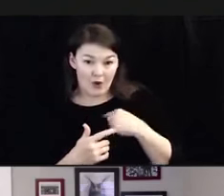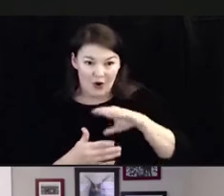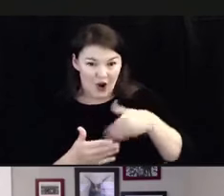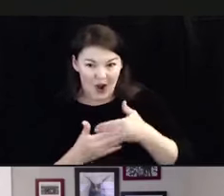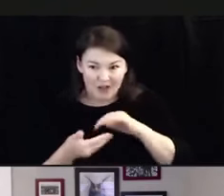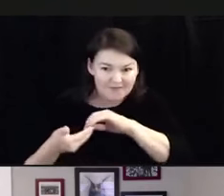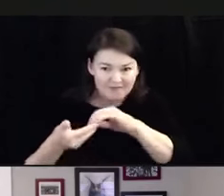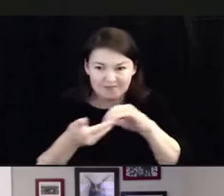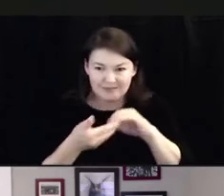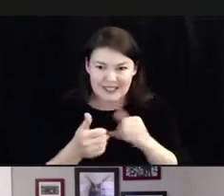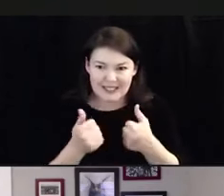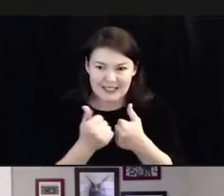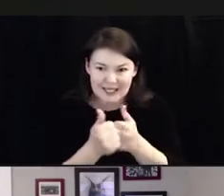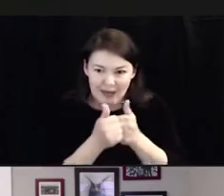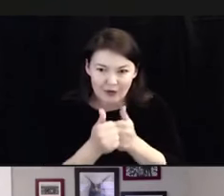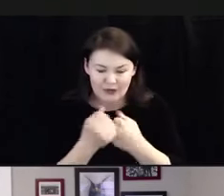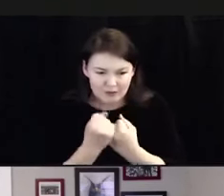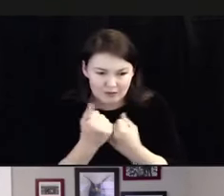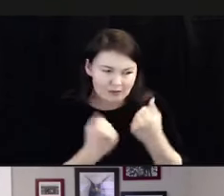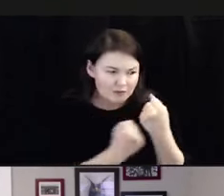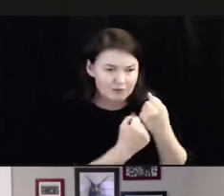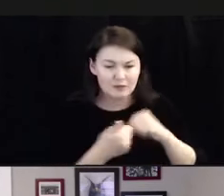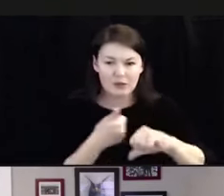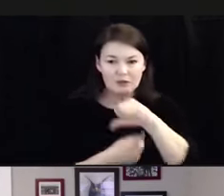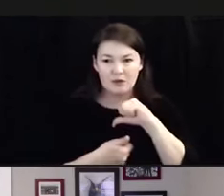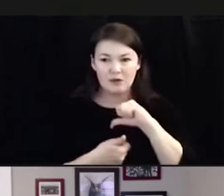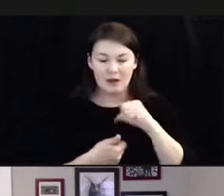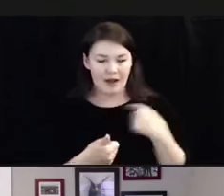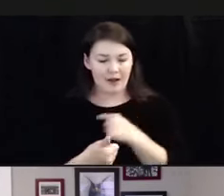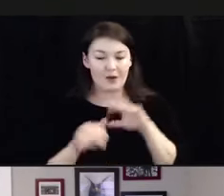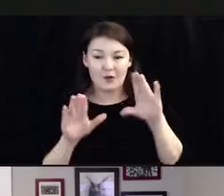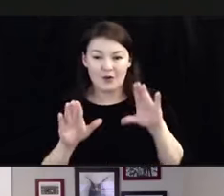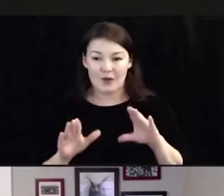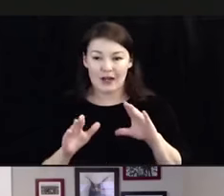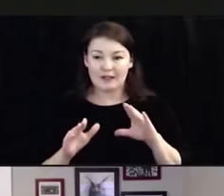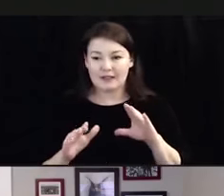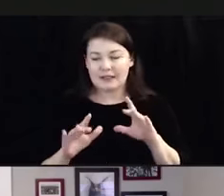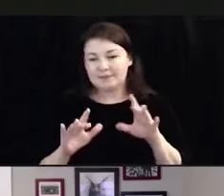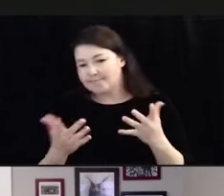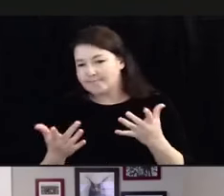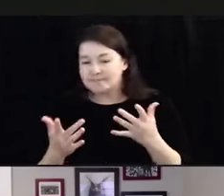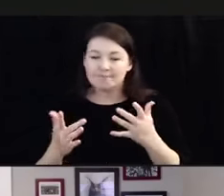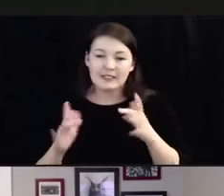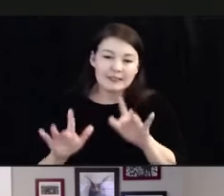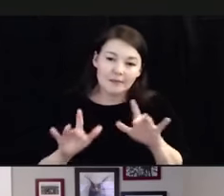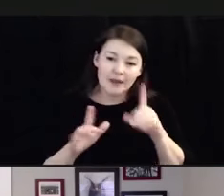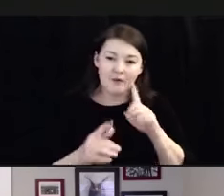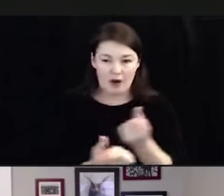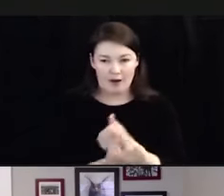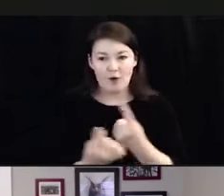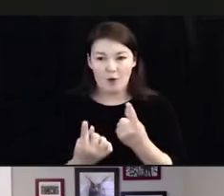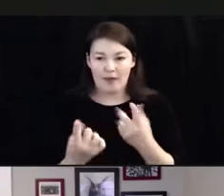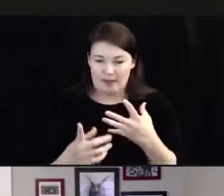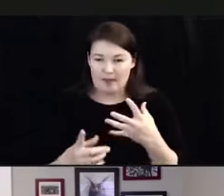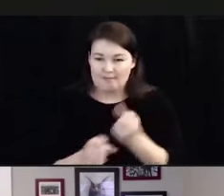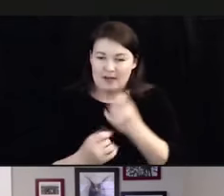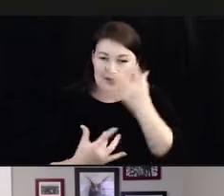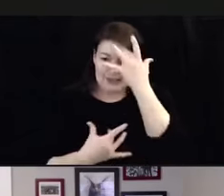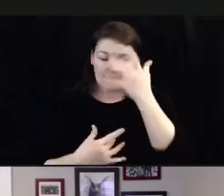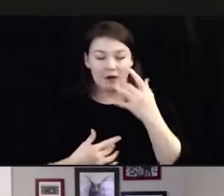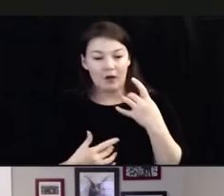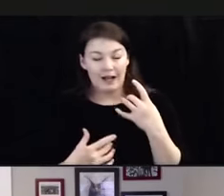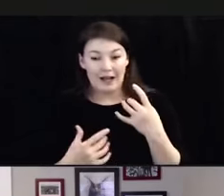and we had great sympathy for anybody afflicted and we were all wearing masks to protect one another. Now's the time where most